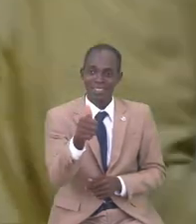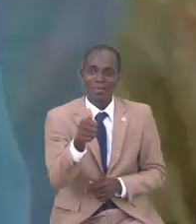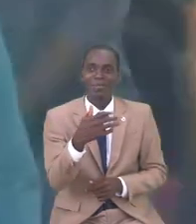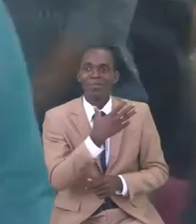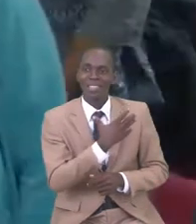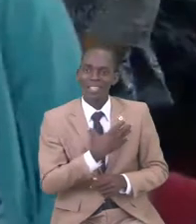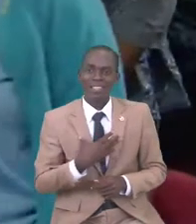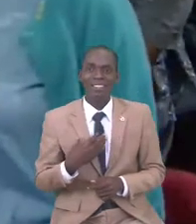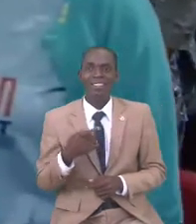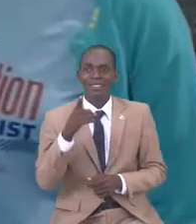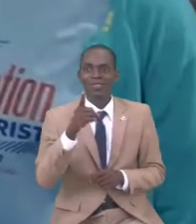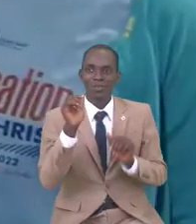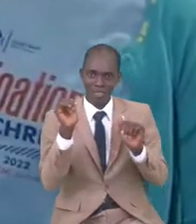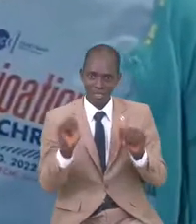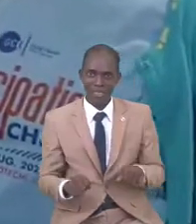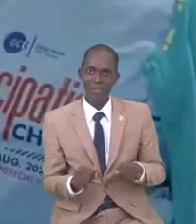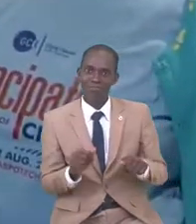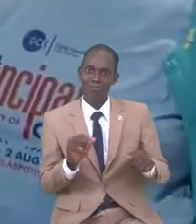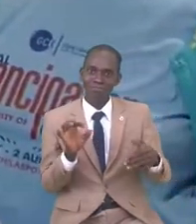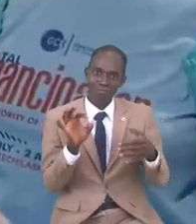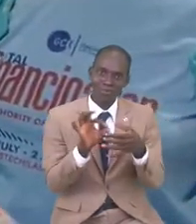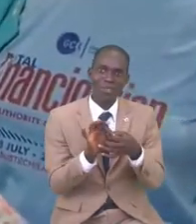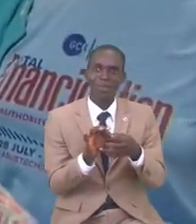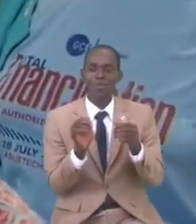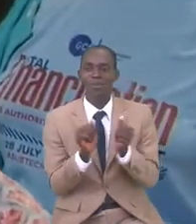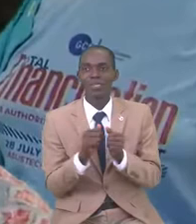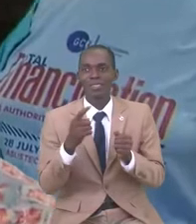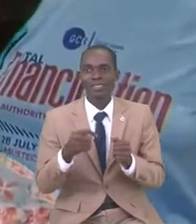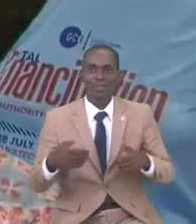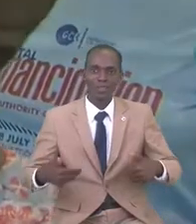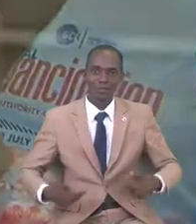can tune on with a young mind,